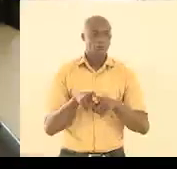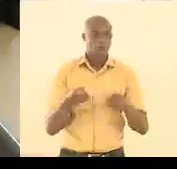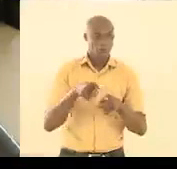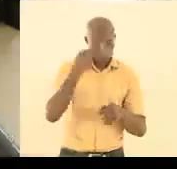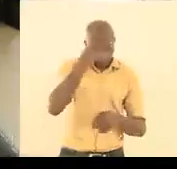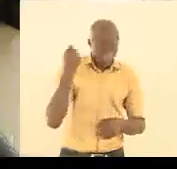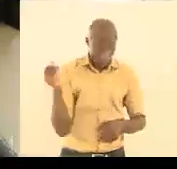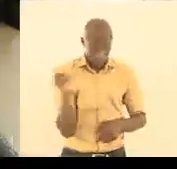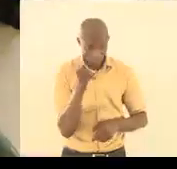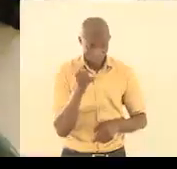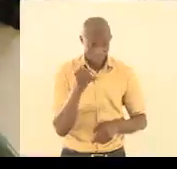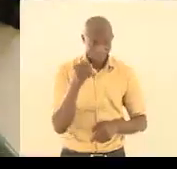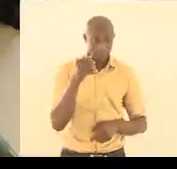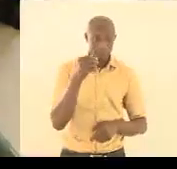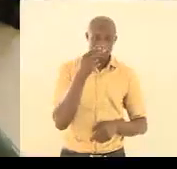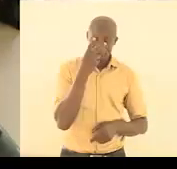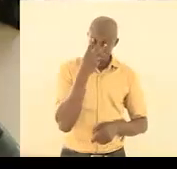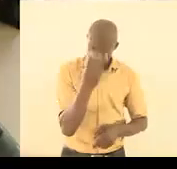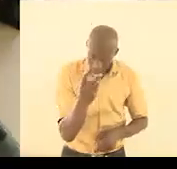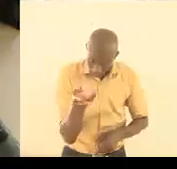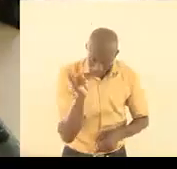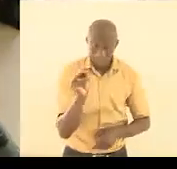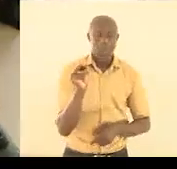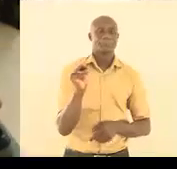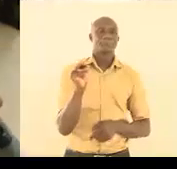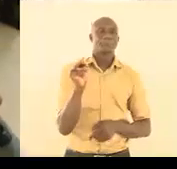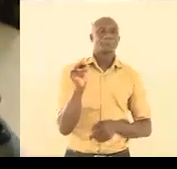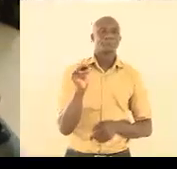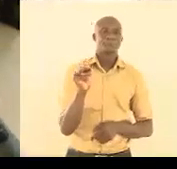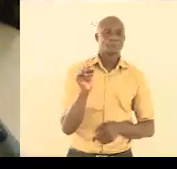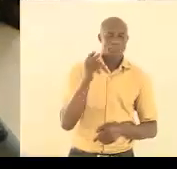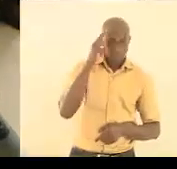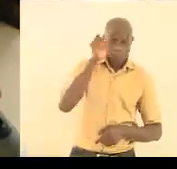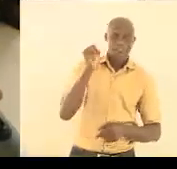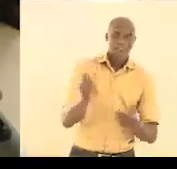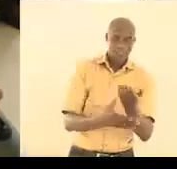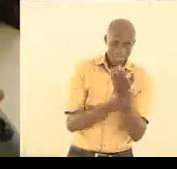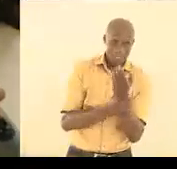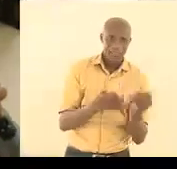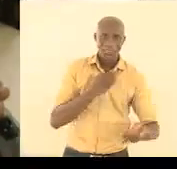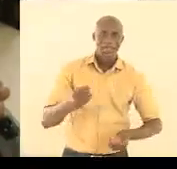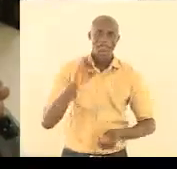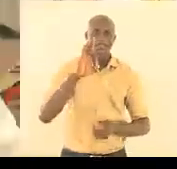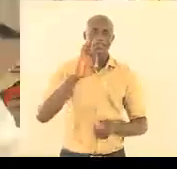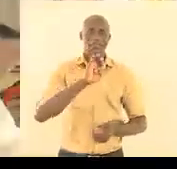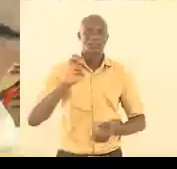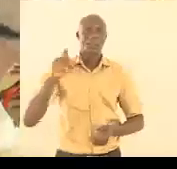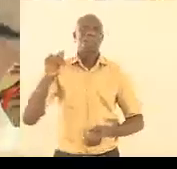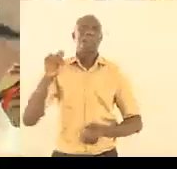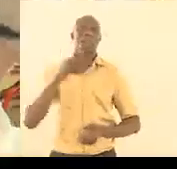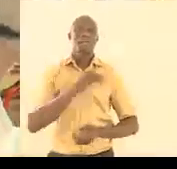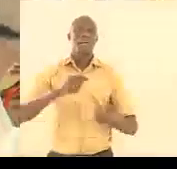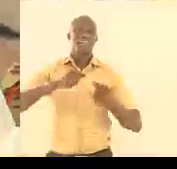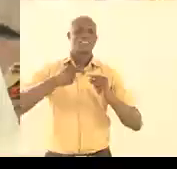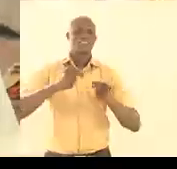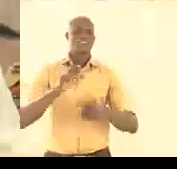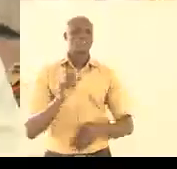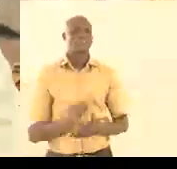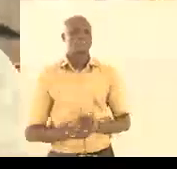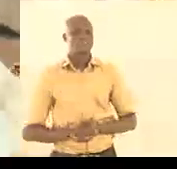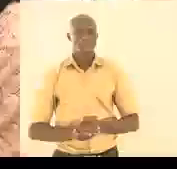also because they saw him. Because they saw his hands and his legs. They saw his wounds. Give him